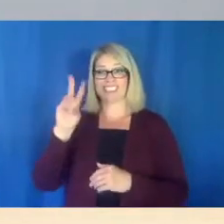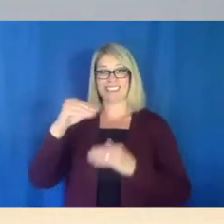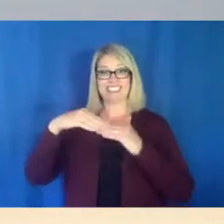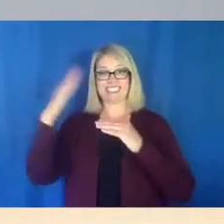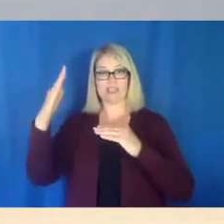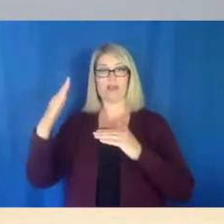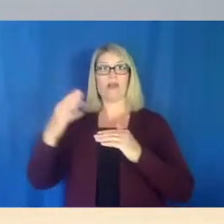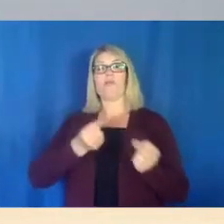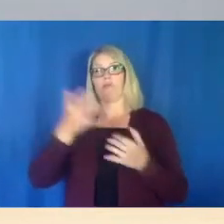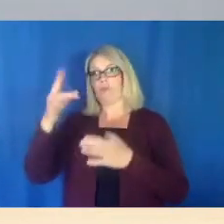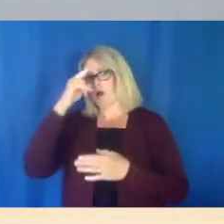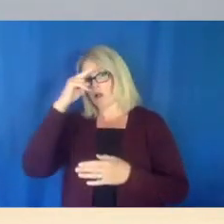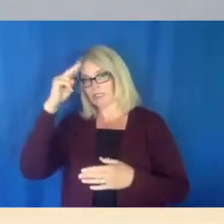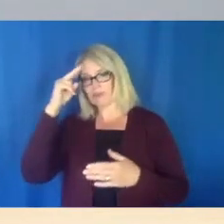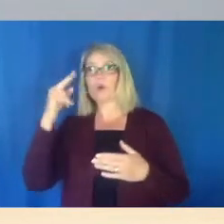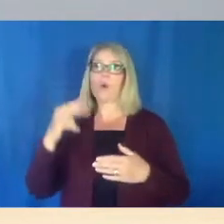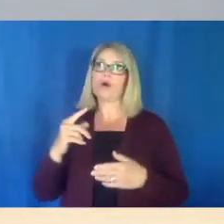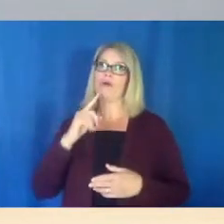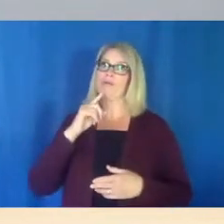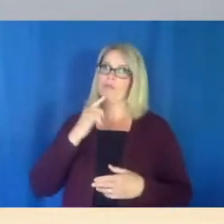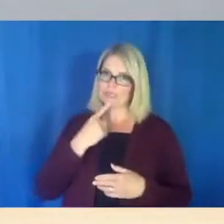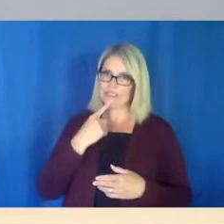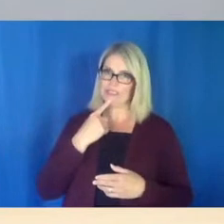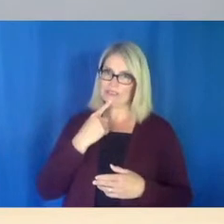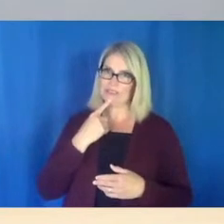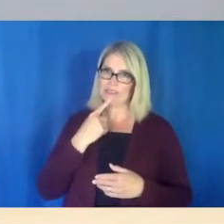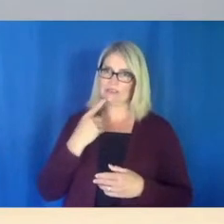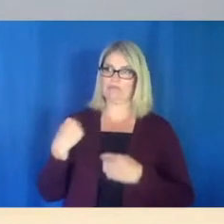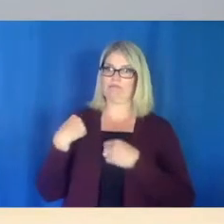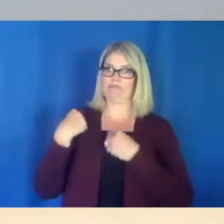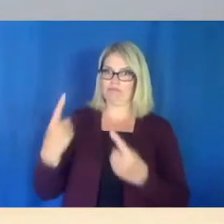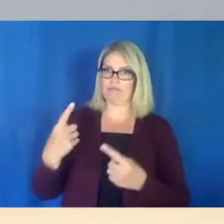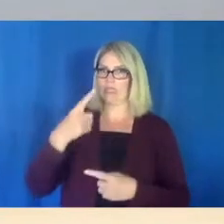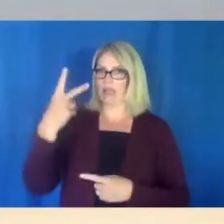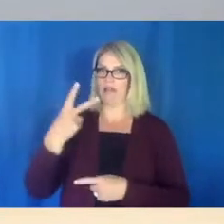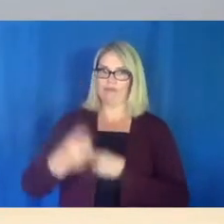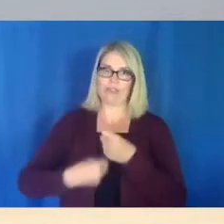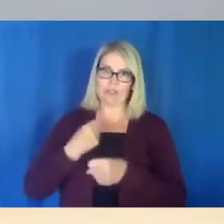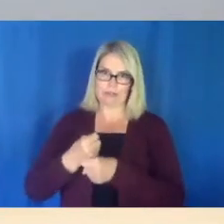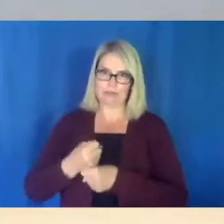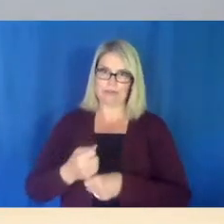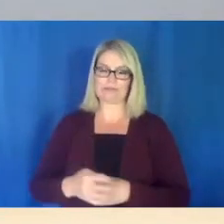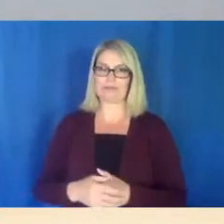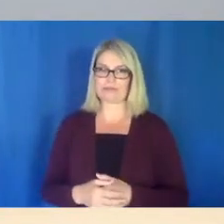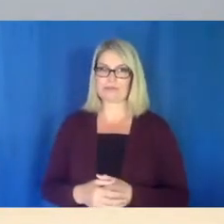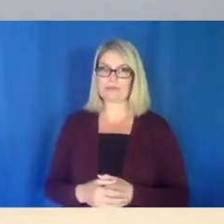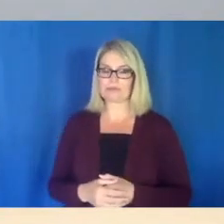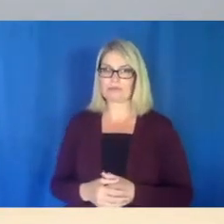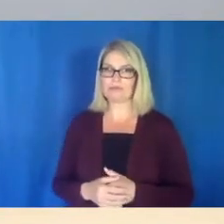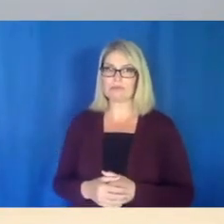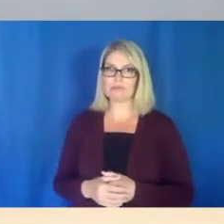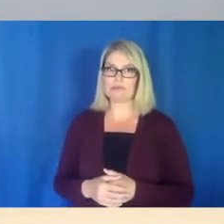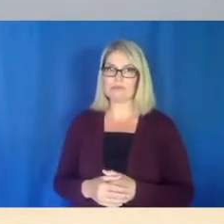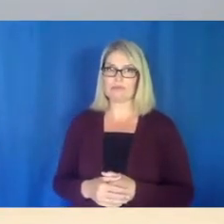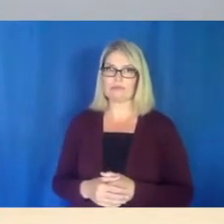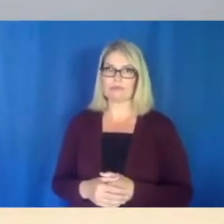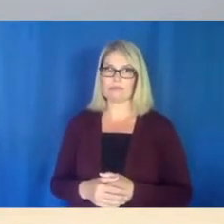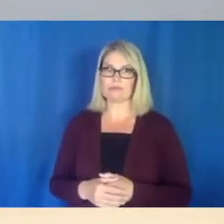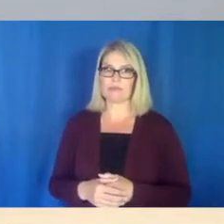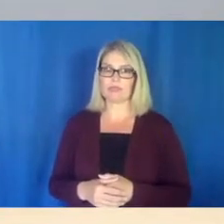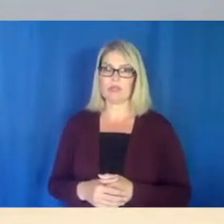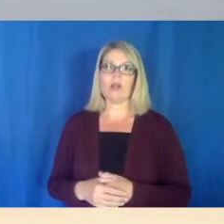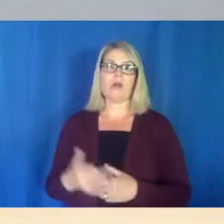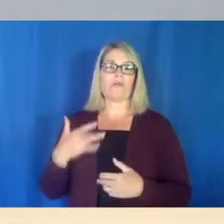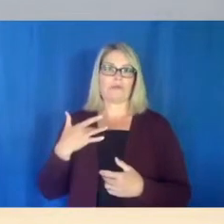severe outcomes during the course of the pandemic. So that's why for us, wanting to achieve that